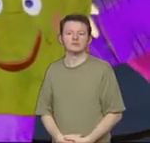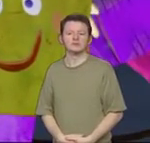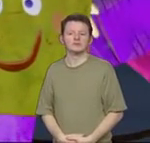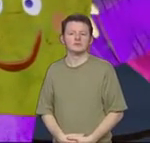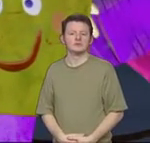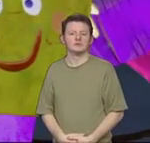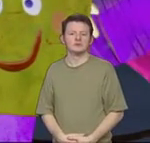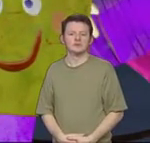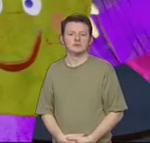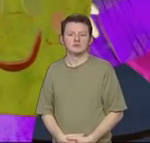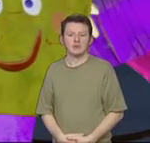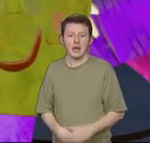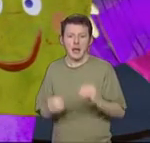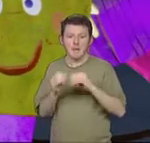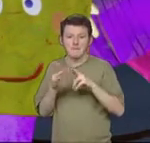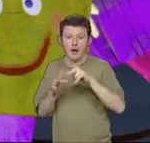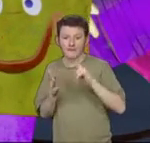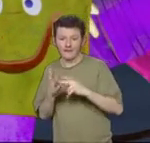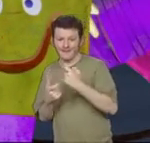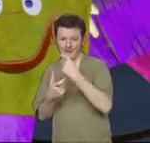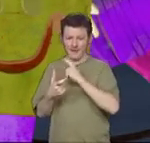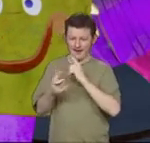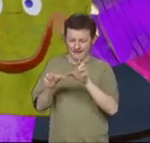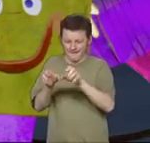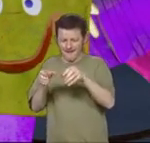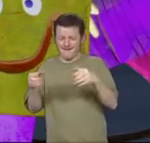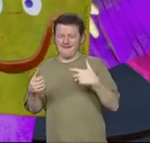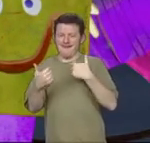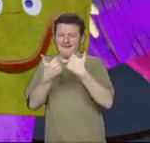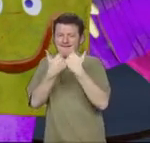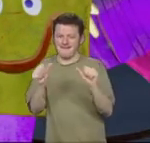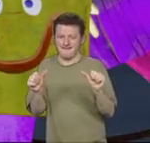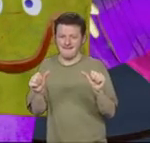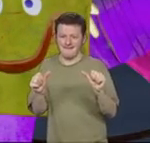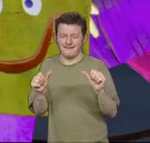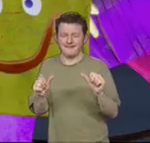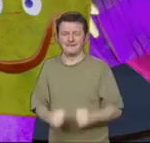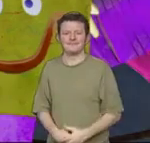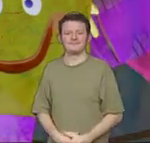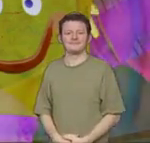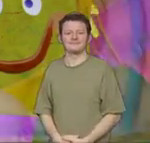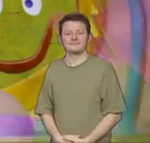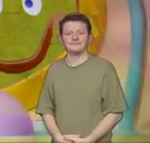And Boffin the Big Book had a big smile all over his cover.